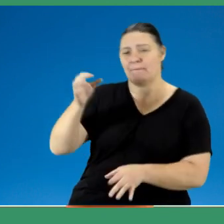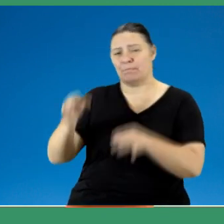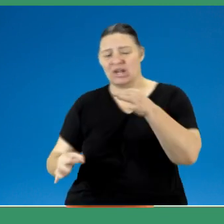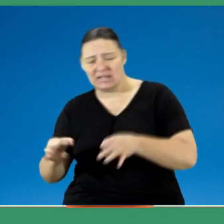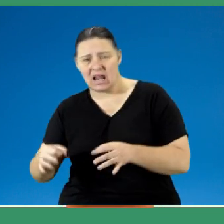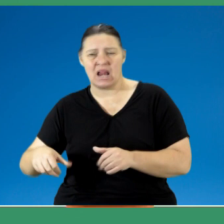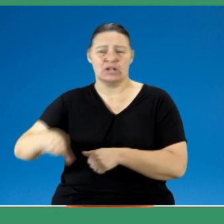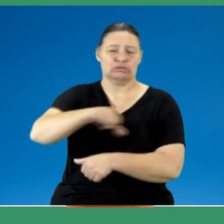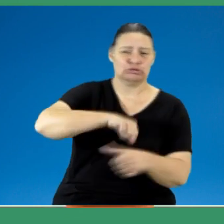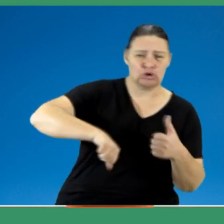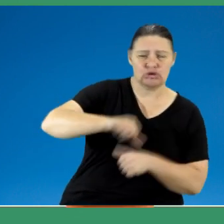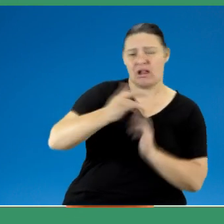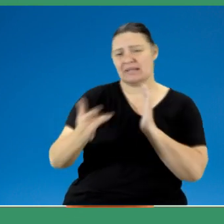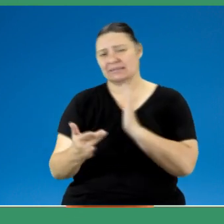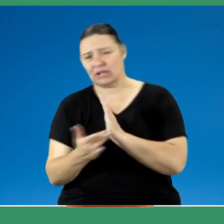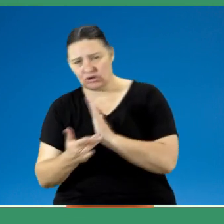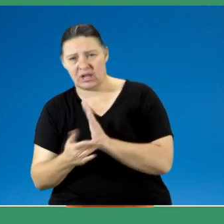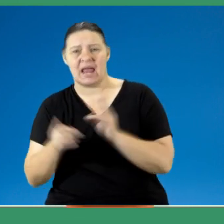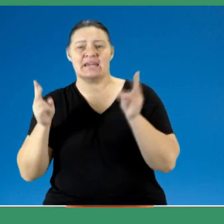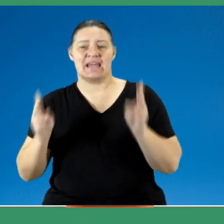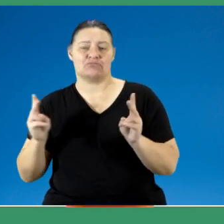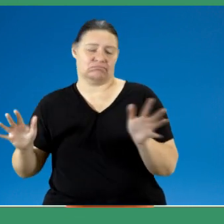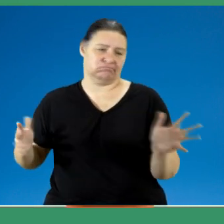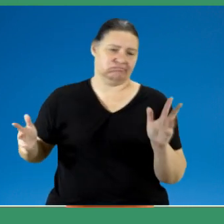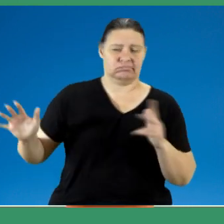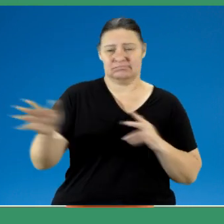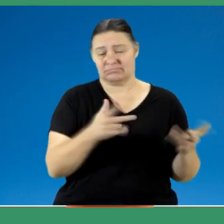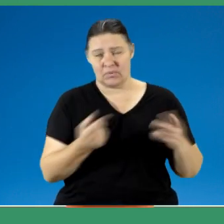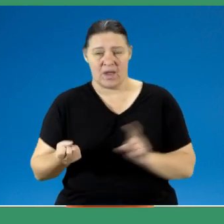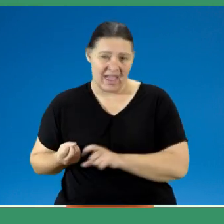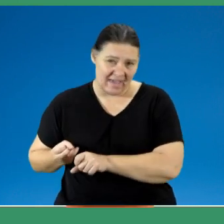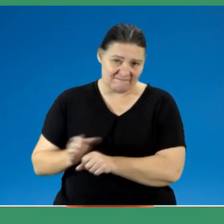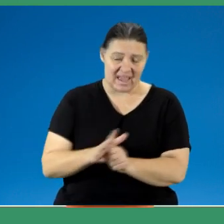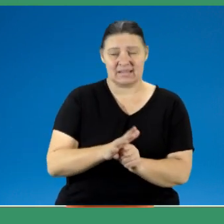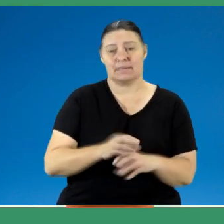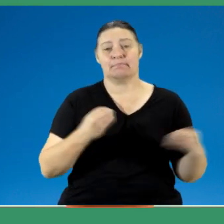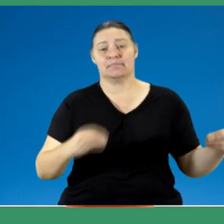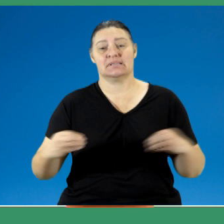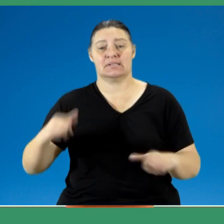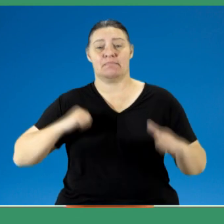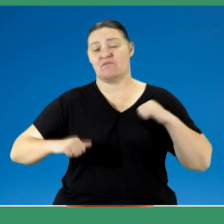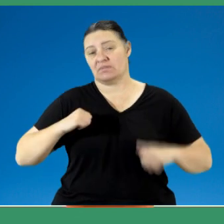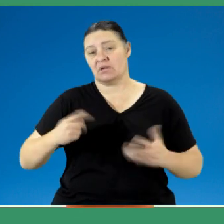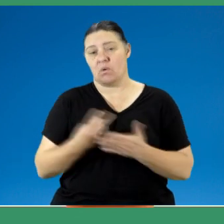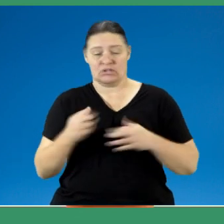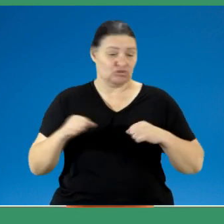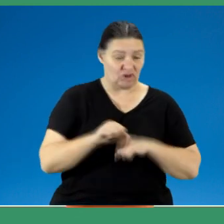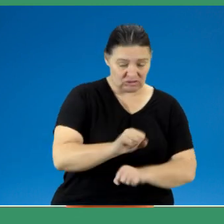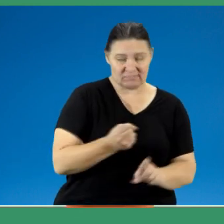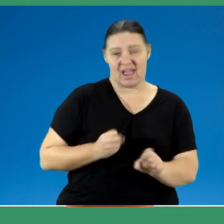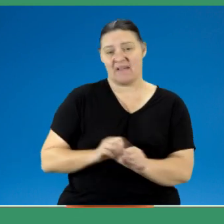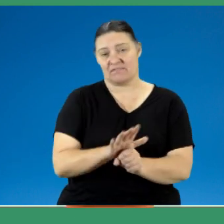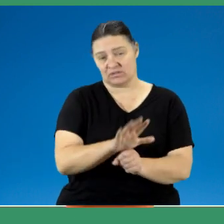social conditions, technological changes, and natural forces which affect business performance and